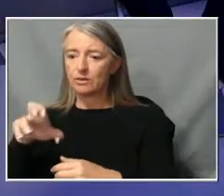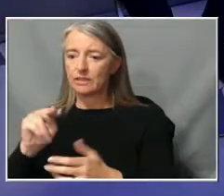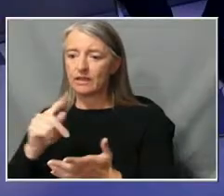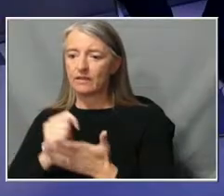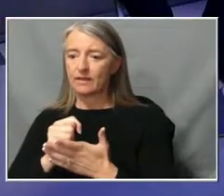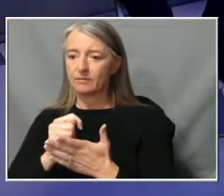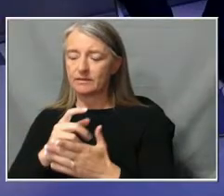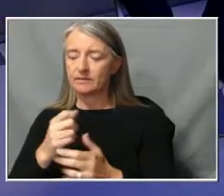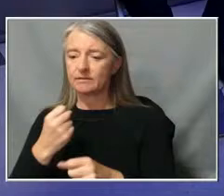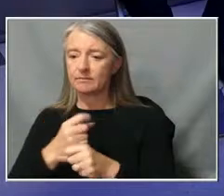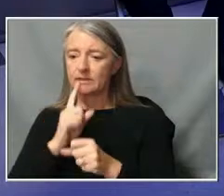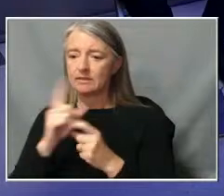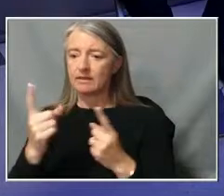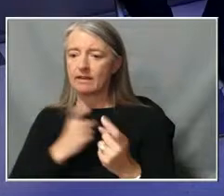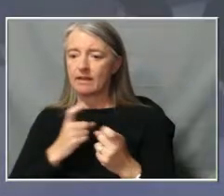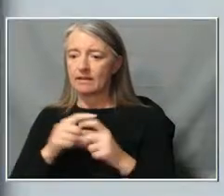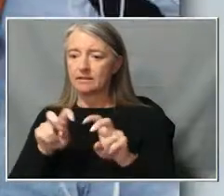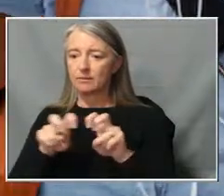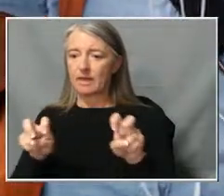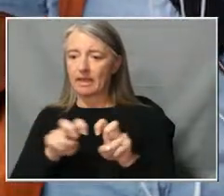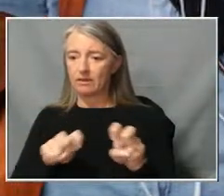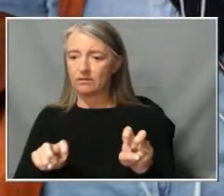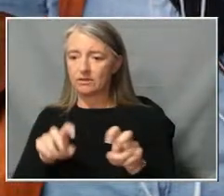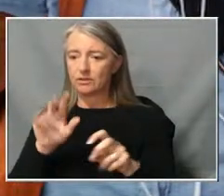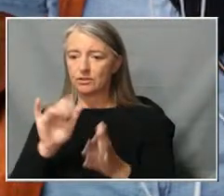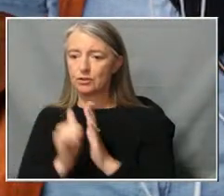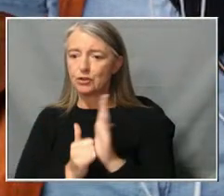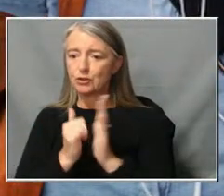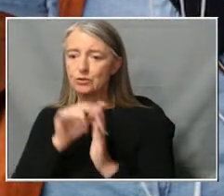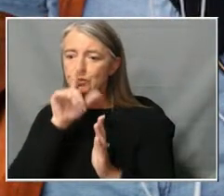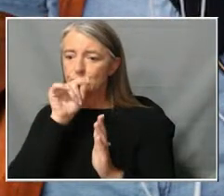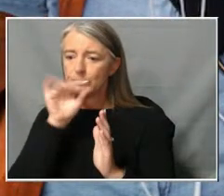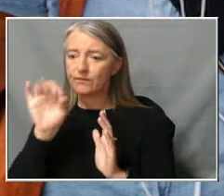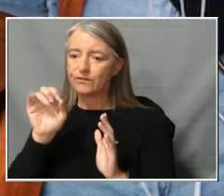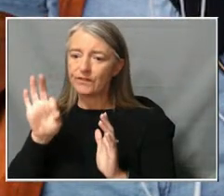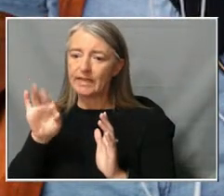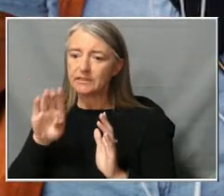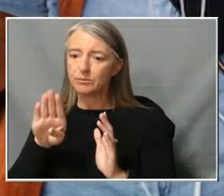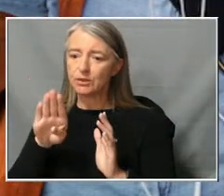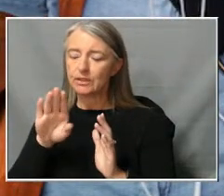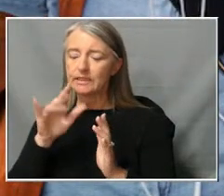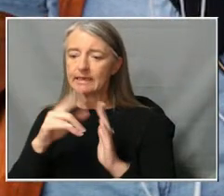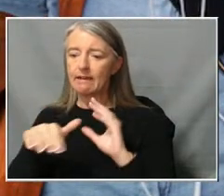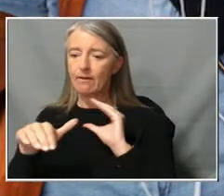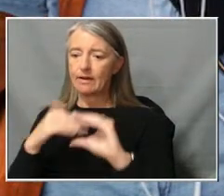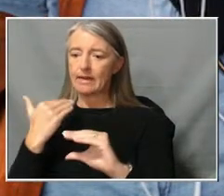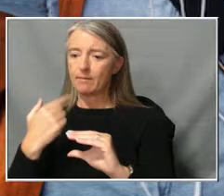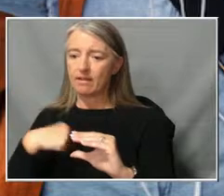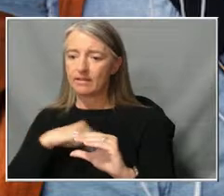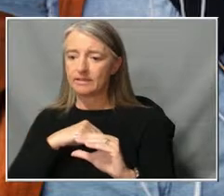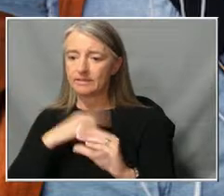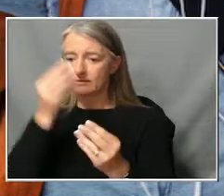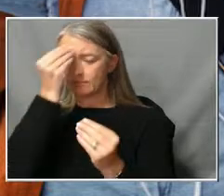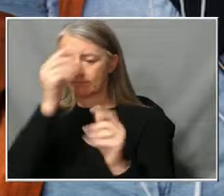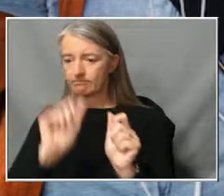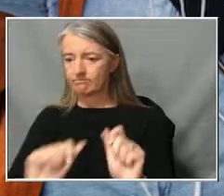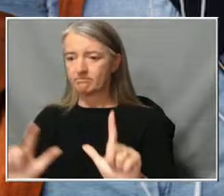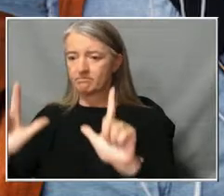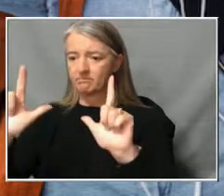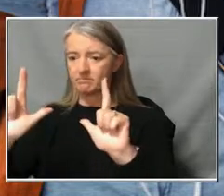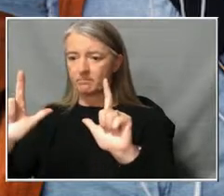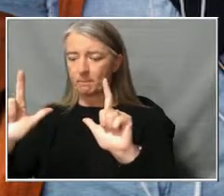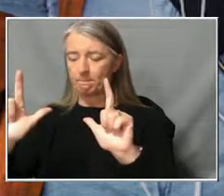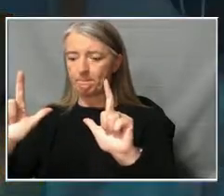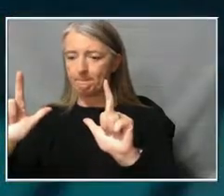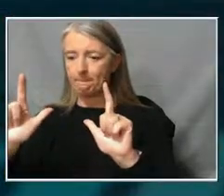ask your questions to our panel today. You can go to YouTube, Twitter, Facebook. You can email us at the Medical News Network. The information is right there on your screen. Let's